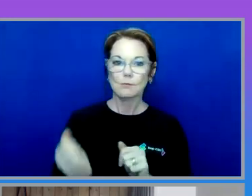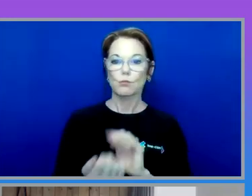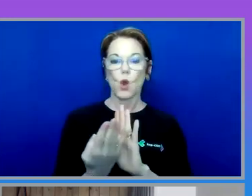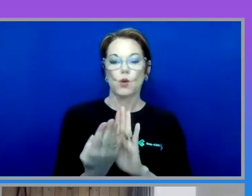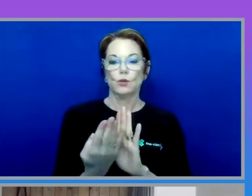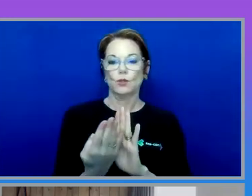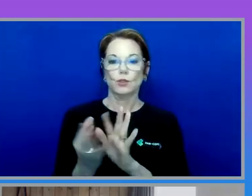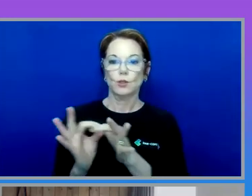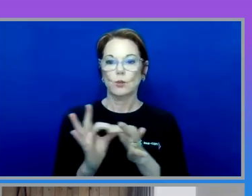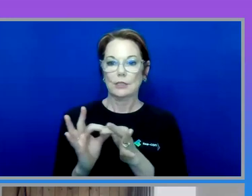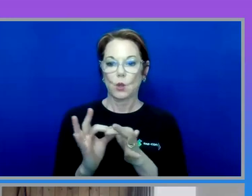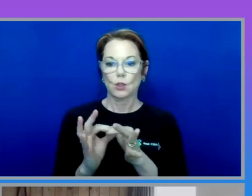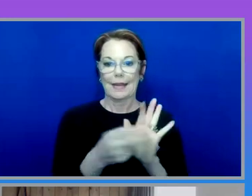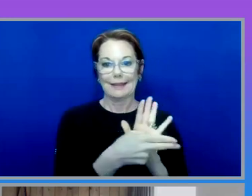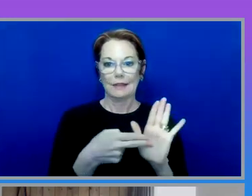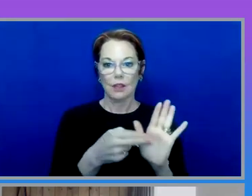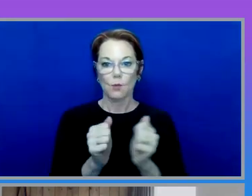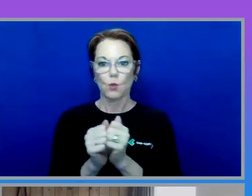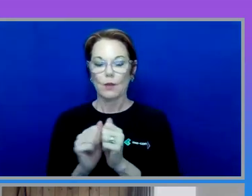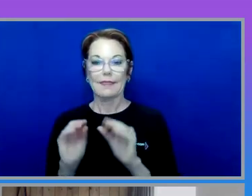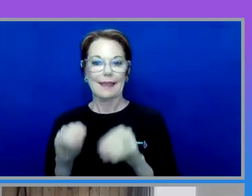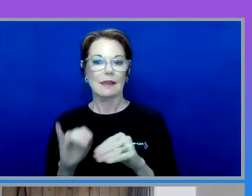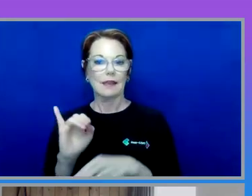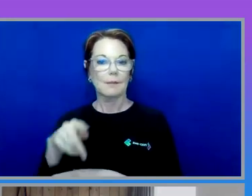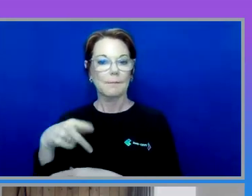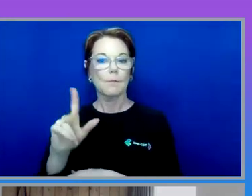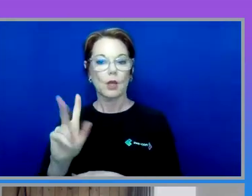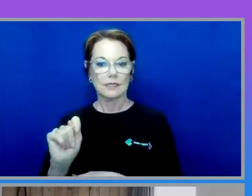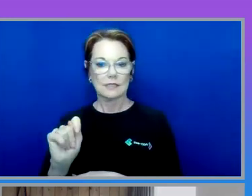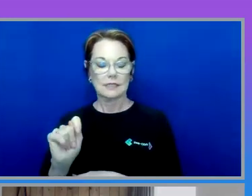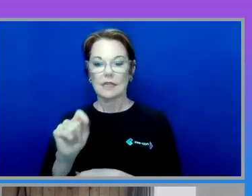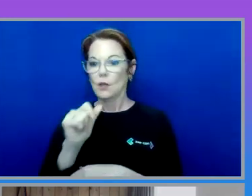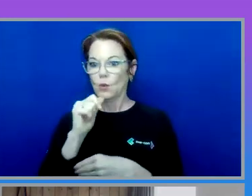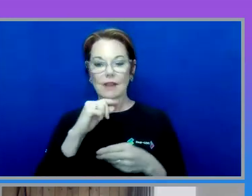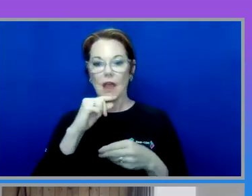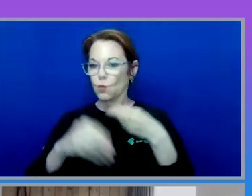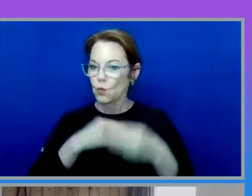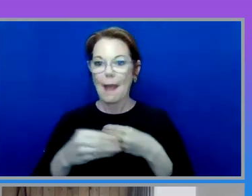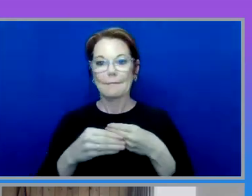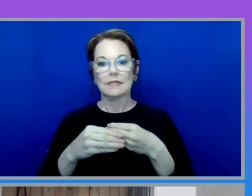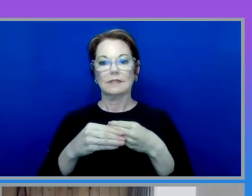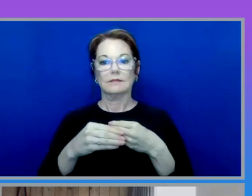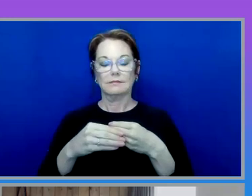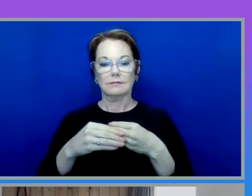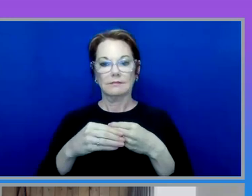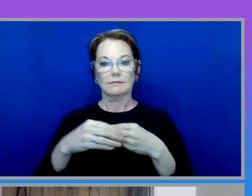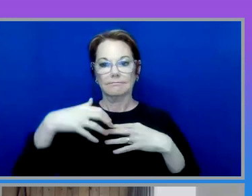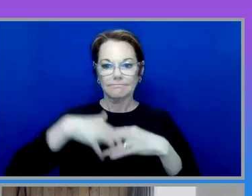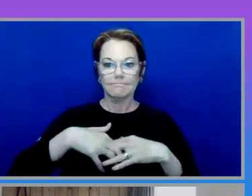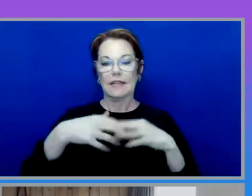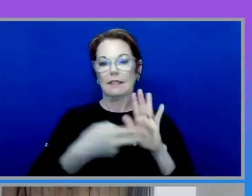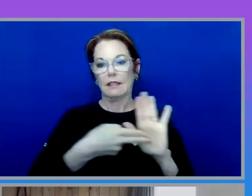to associate the label and the input. We haven't wrapped the input in the label, so this is not